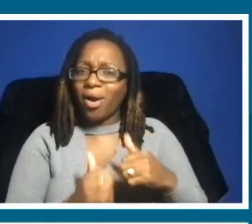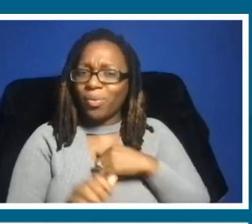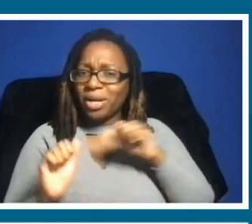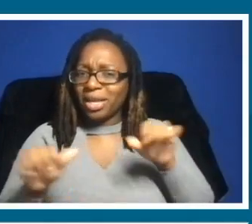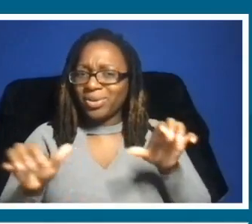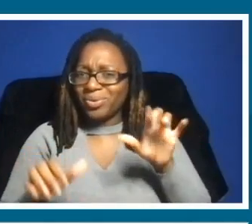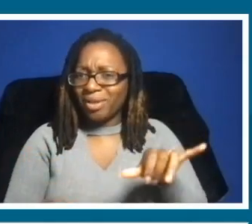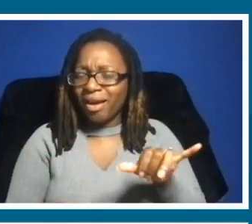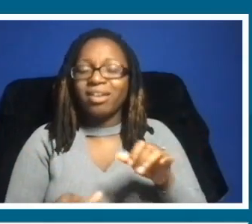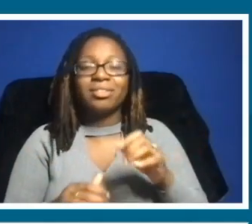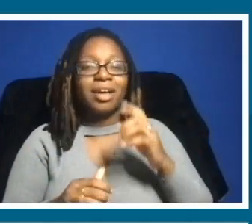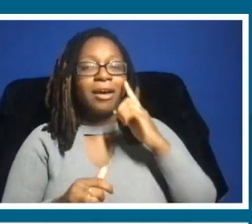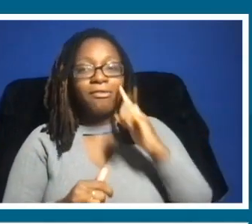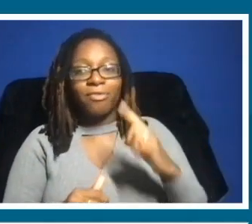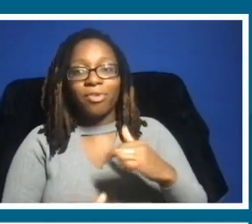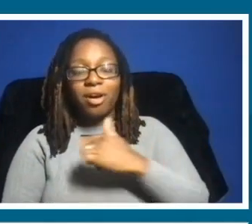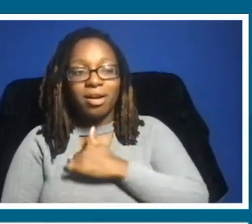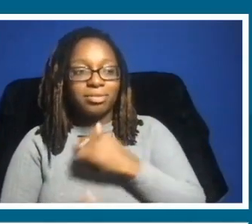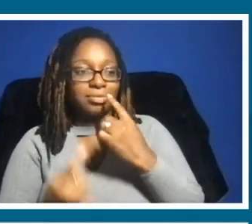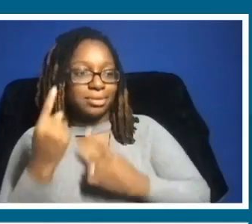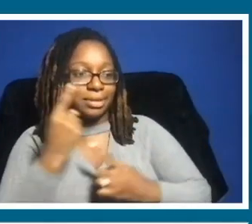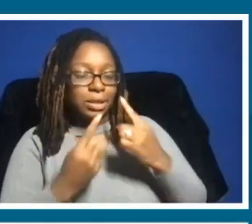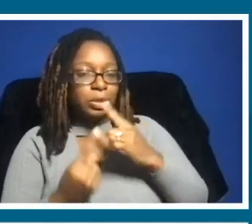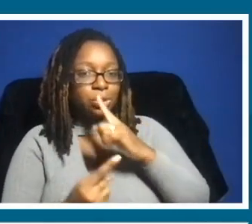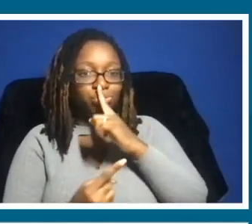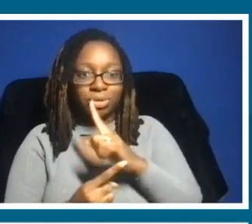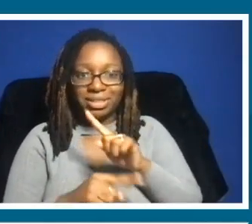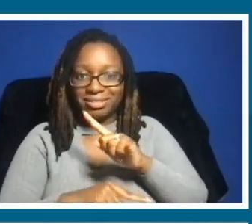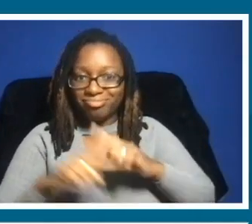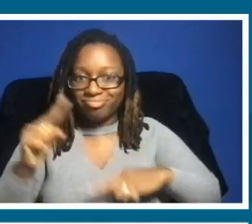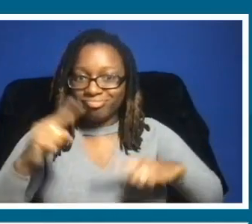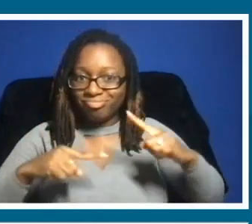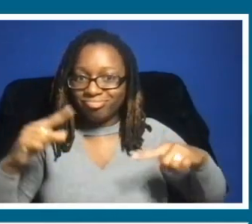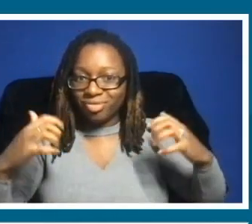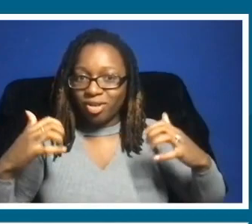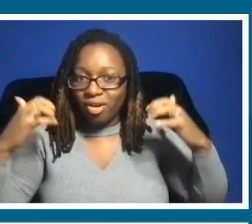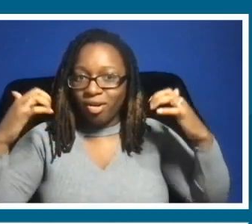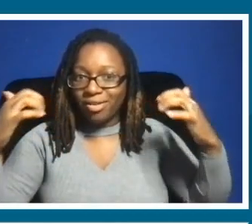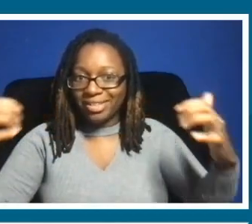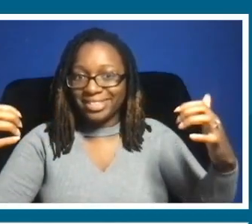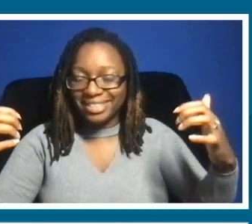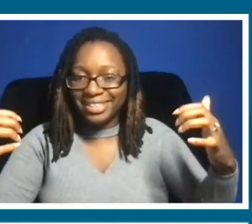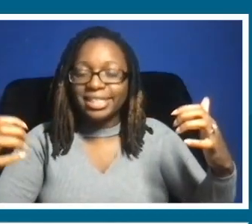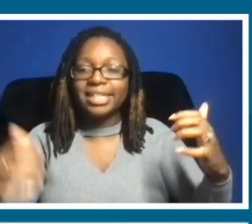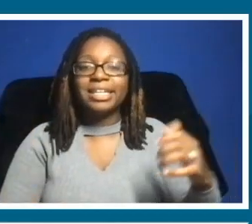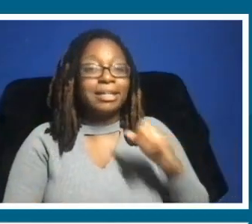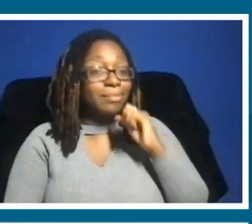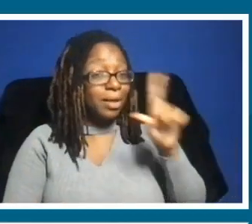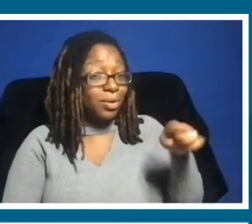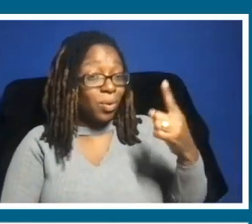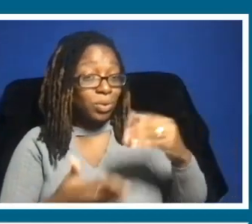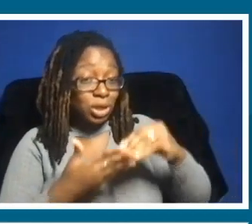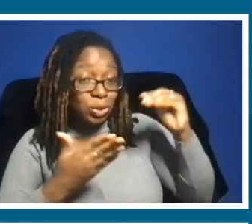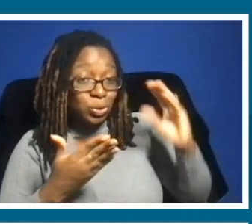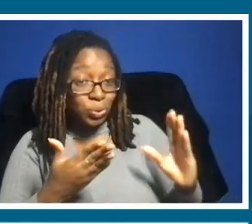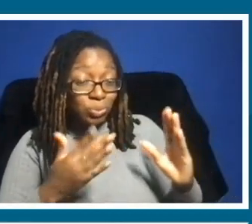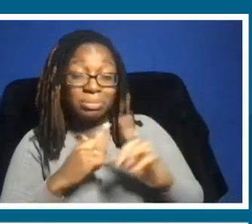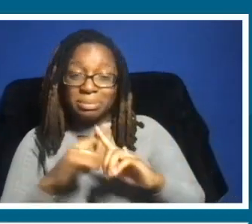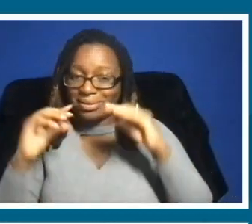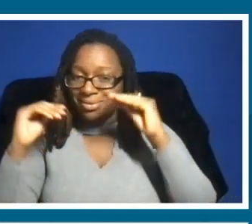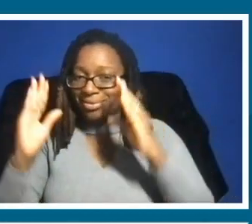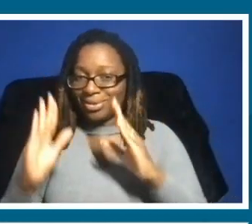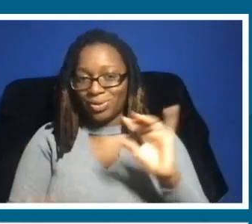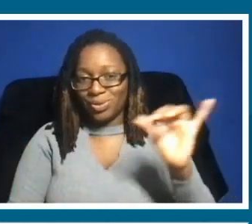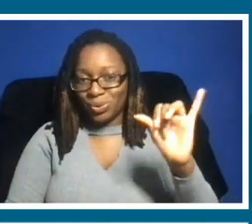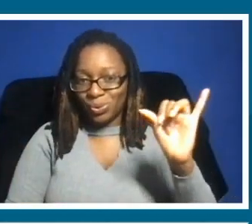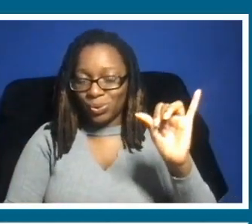consider the varied experiences of our audience, which includes not only the students, but also the teachers. And where are the